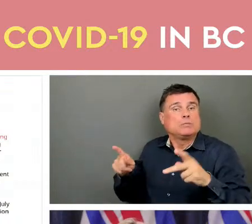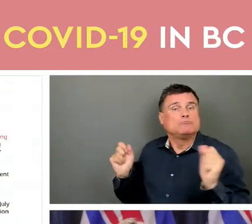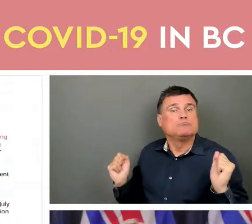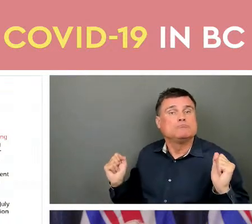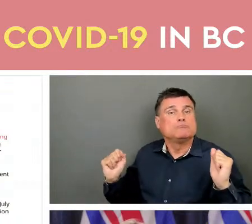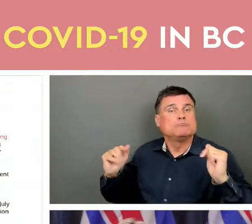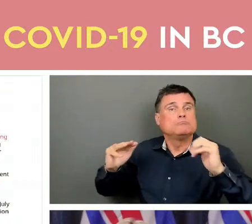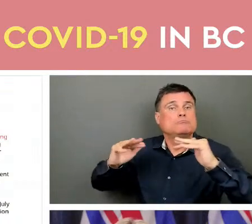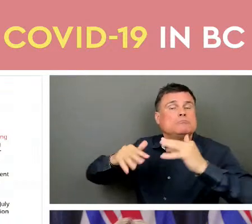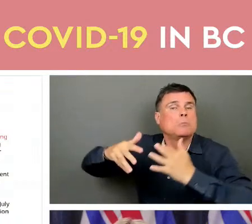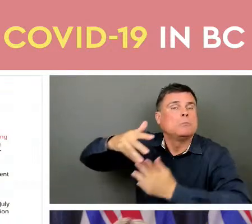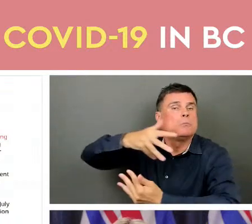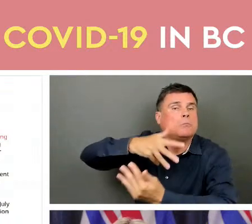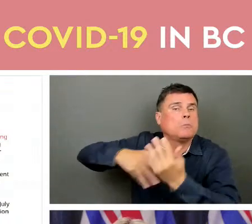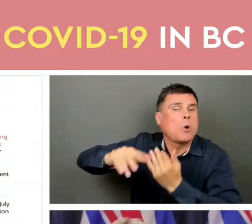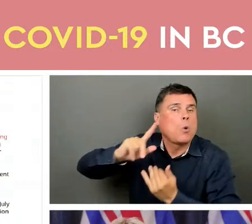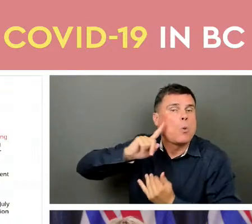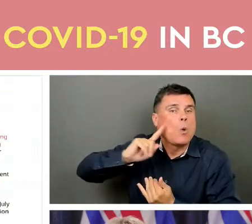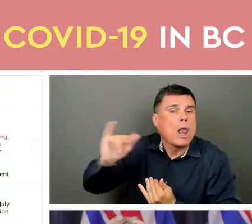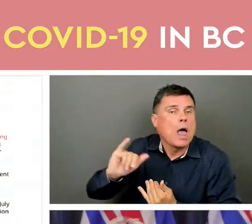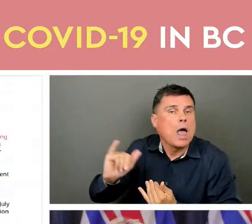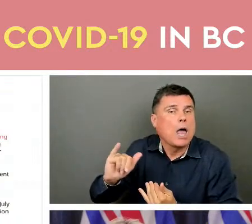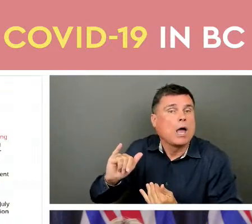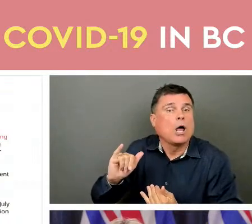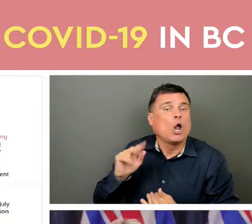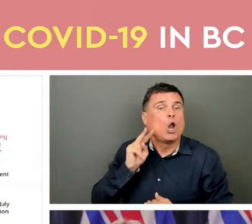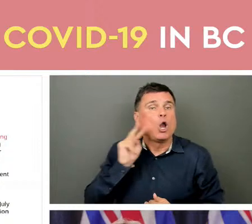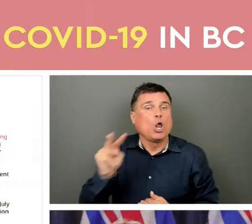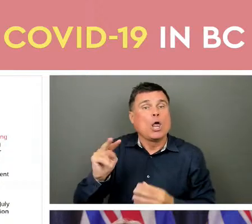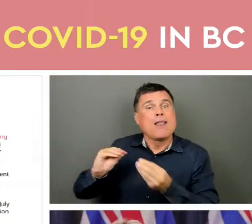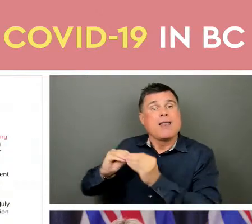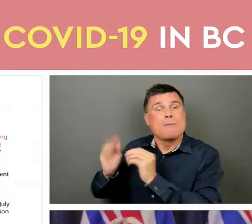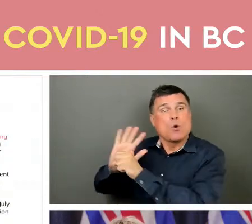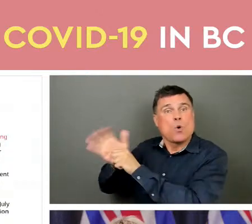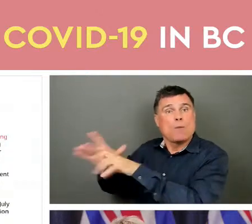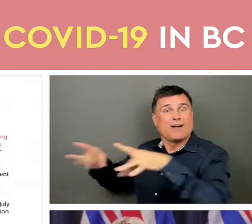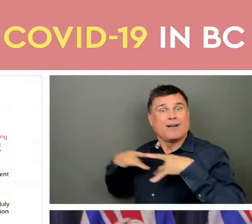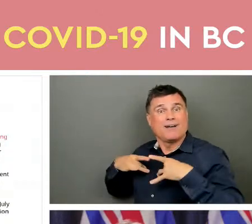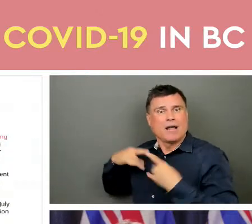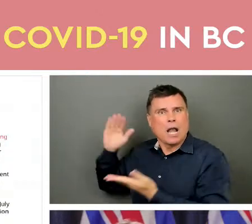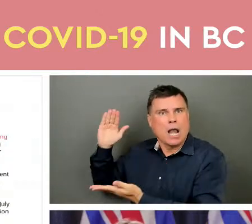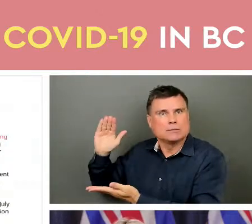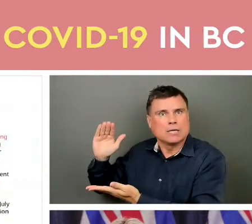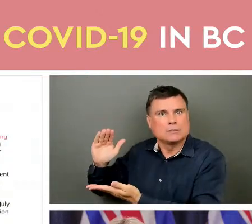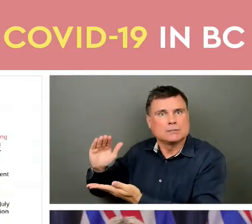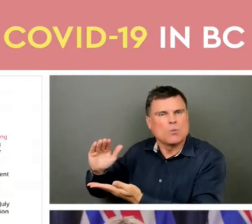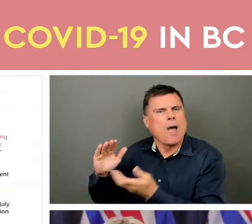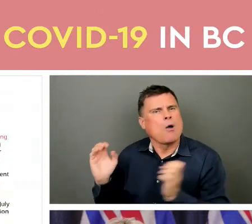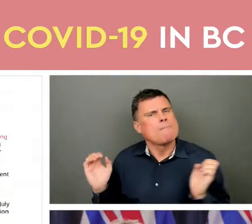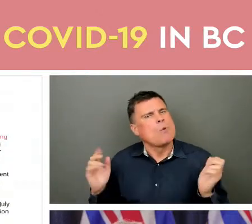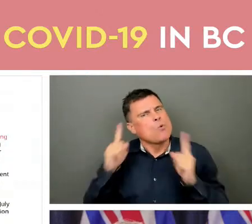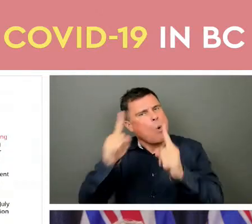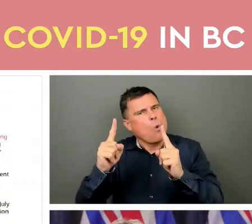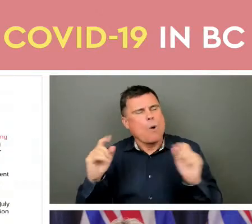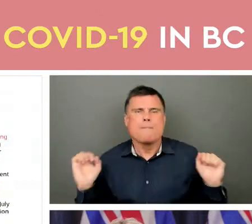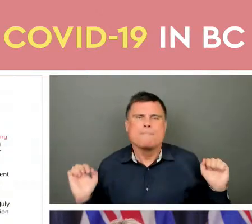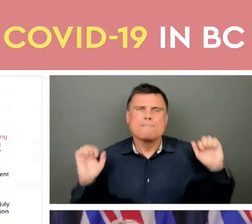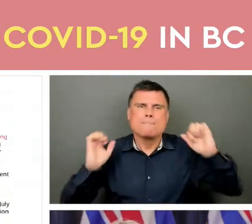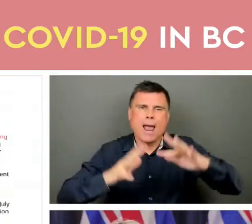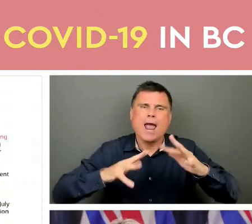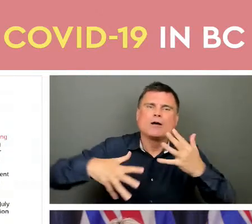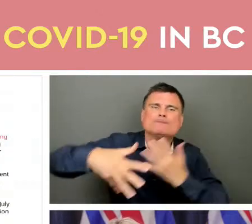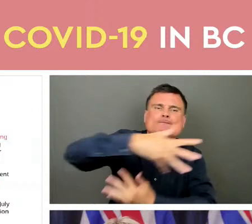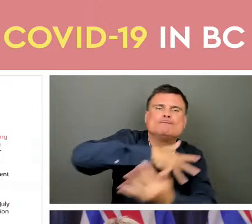to, as cases were coming down, we needed to get back to the social interactions, to those connections, to workplaces,